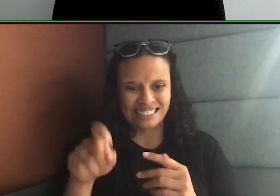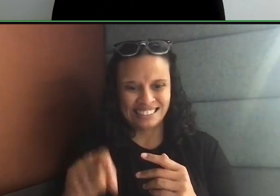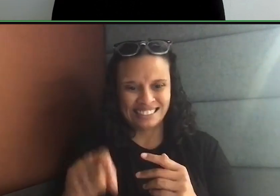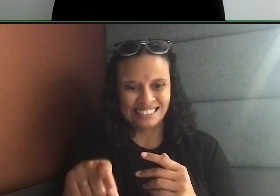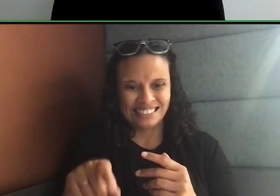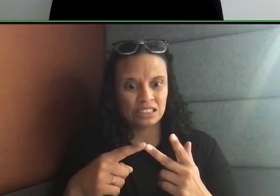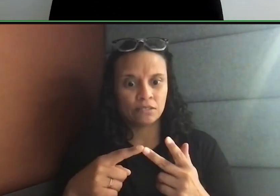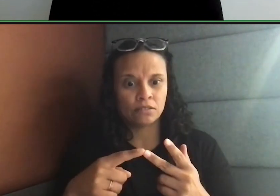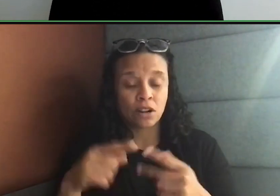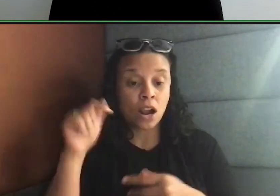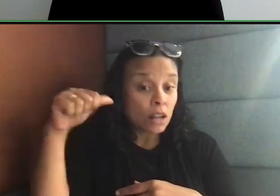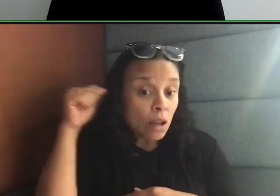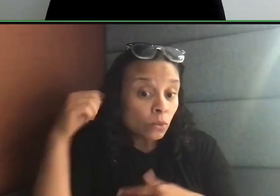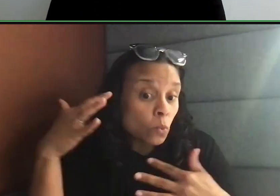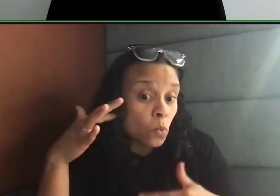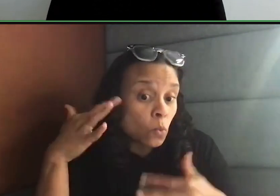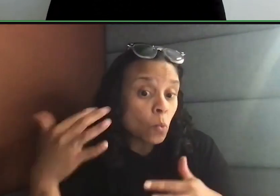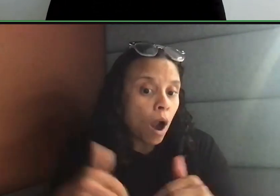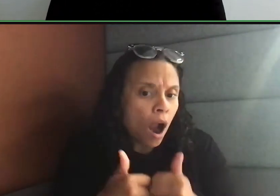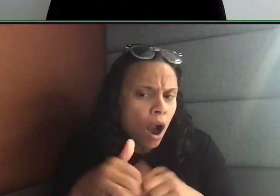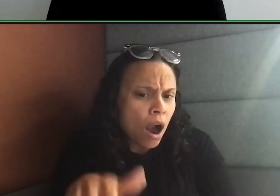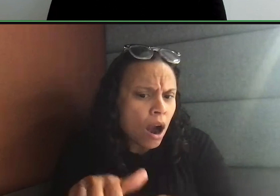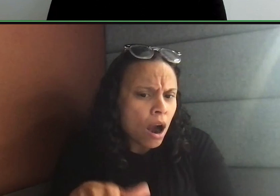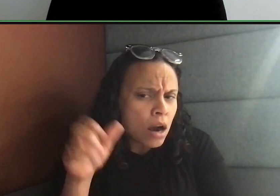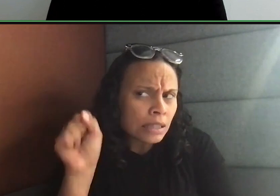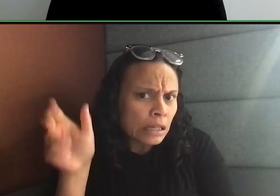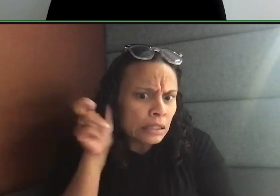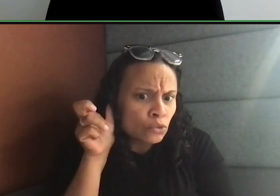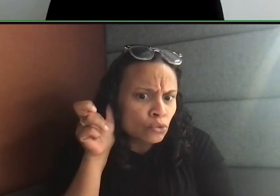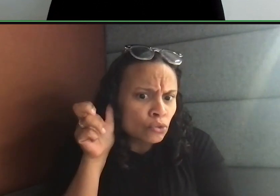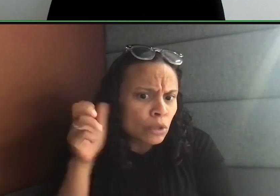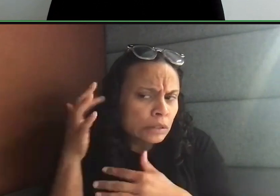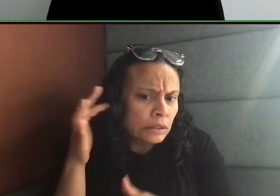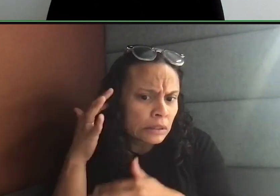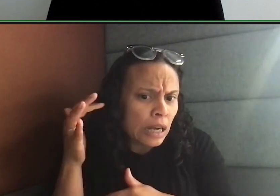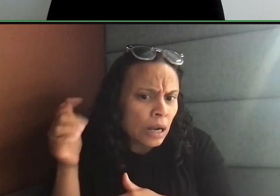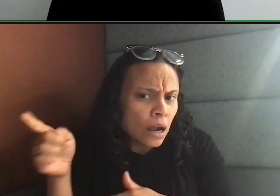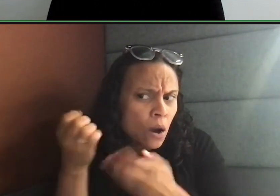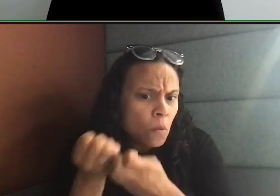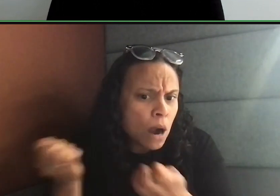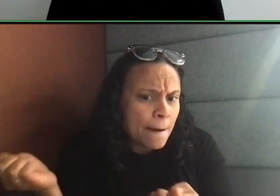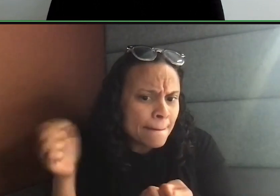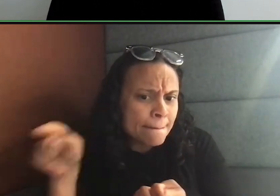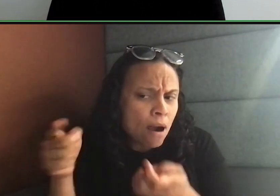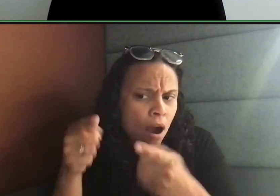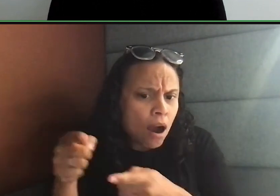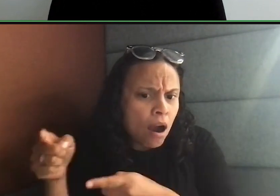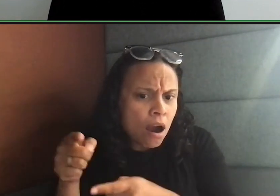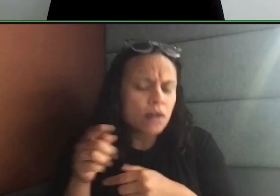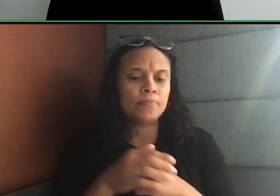also what equipment is needed. And then you also need to think about the training for the instructors and the